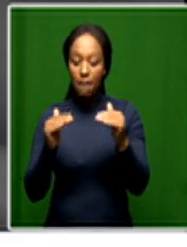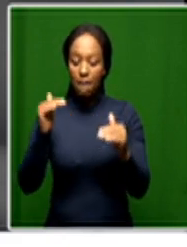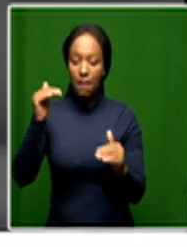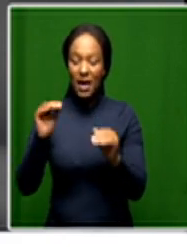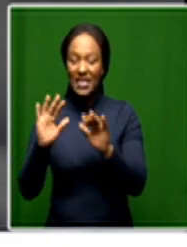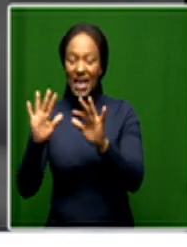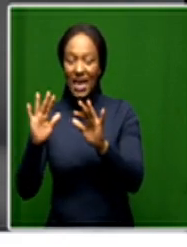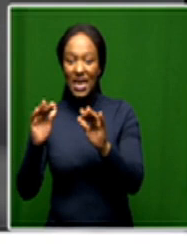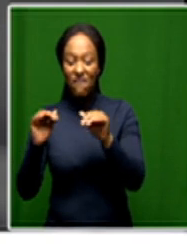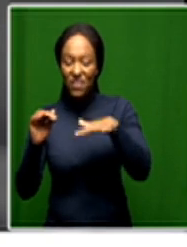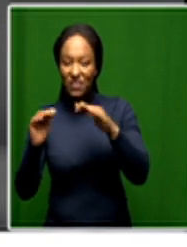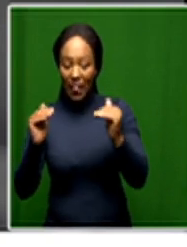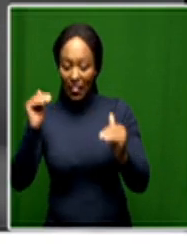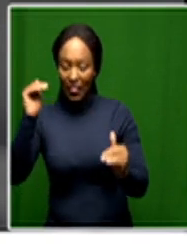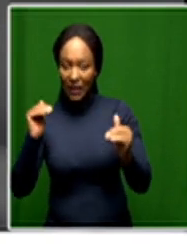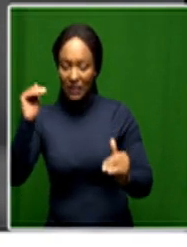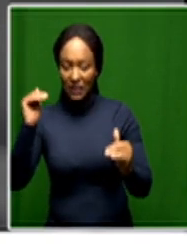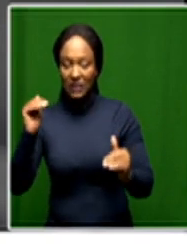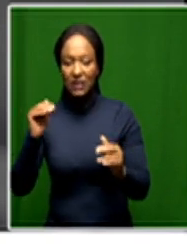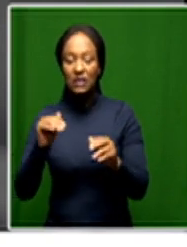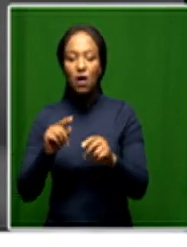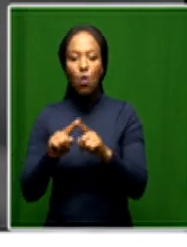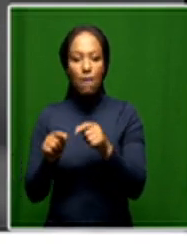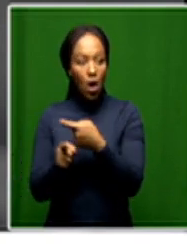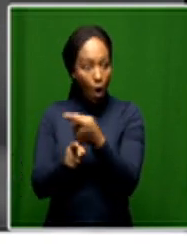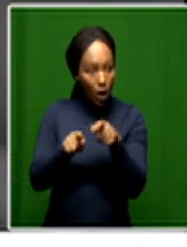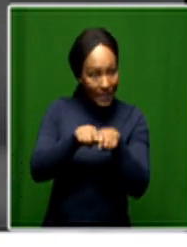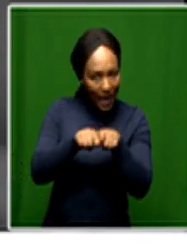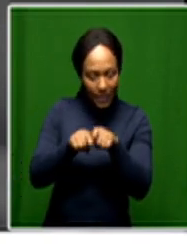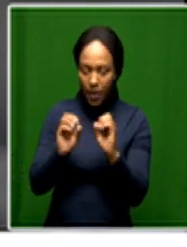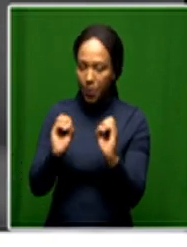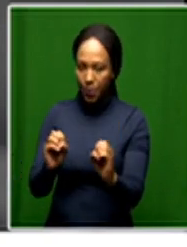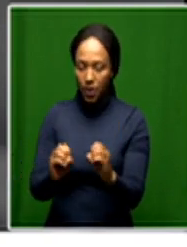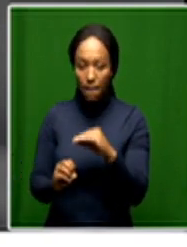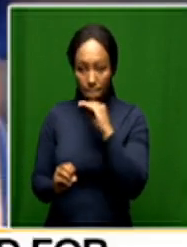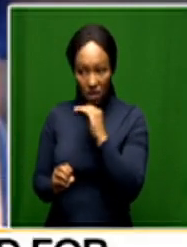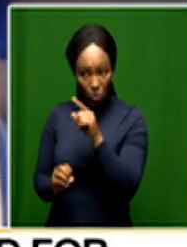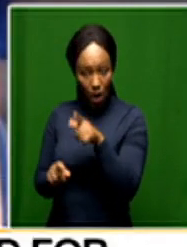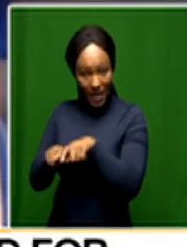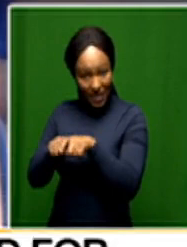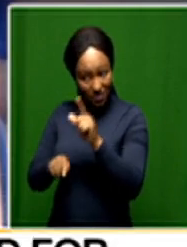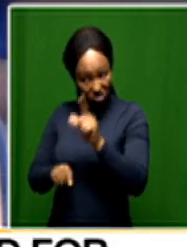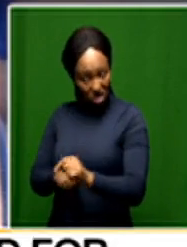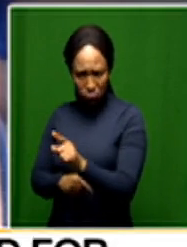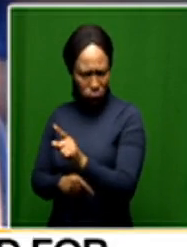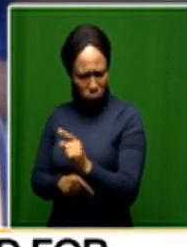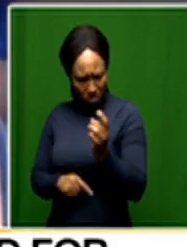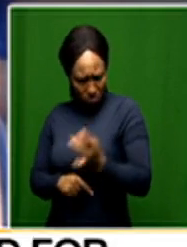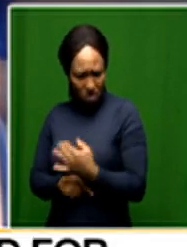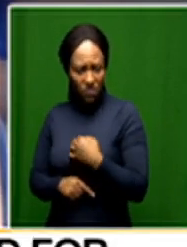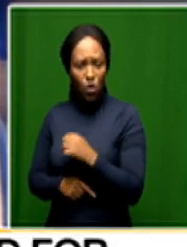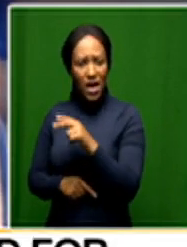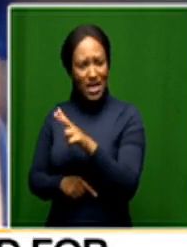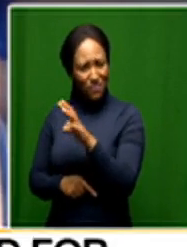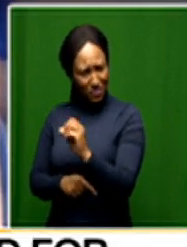to 15-fold difference, is because not everyone is getting tested. Certainly, and it's not a cheap test. Let's not kid. I mean, it's about 850